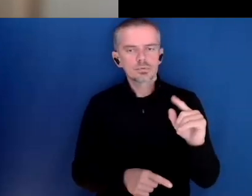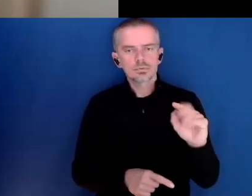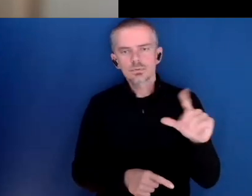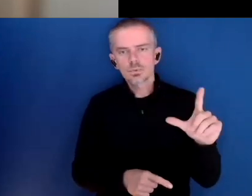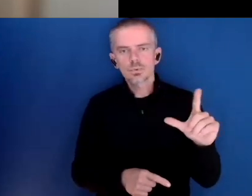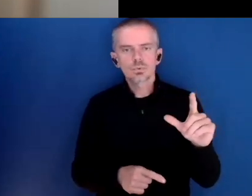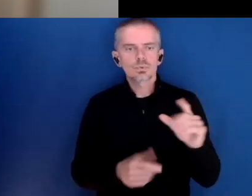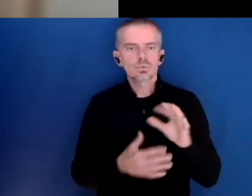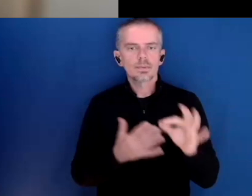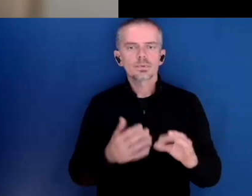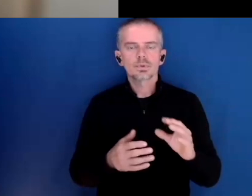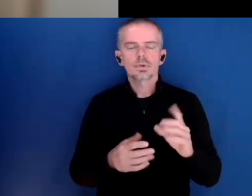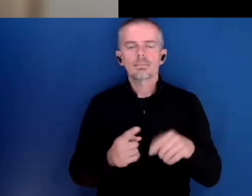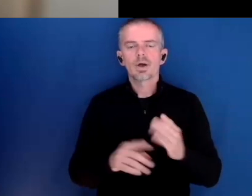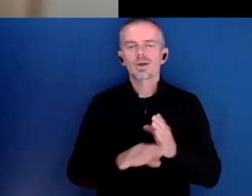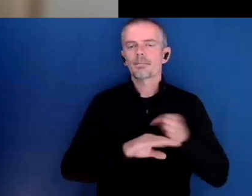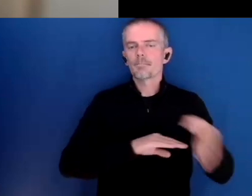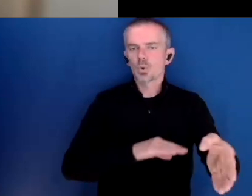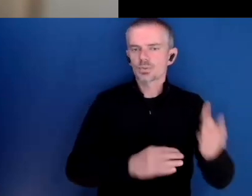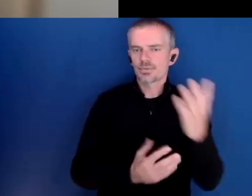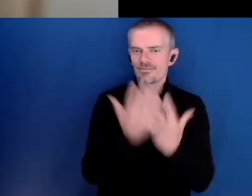around post-fire restoration